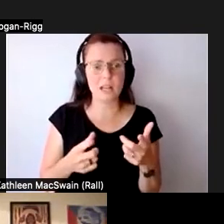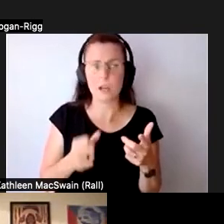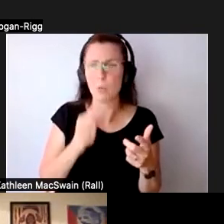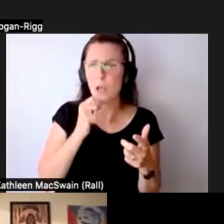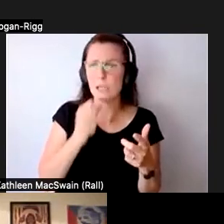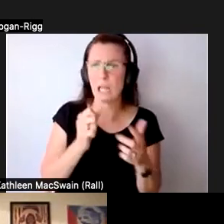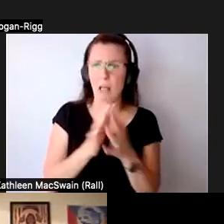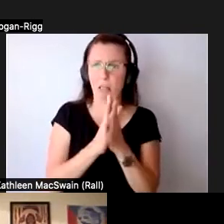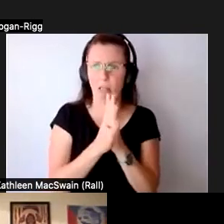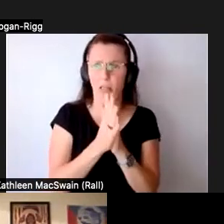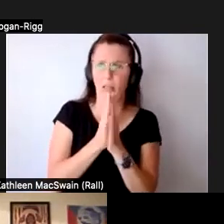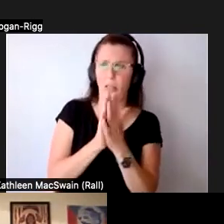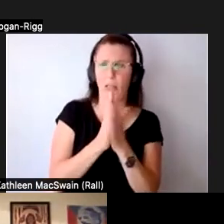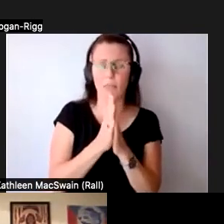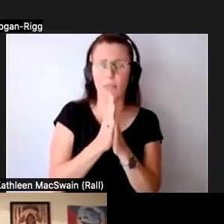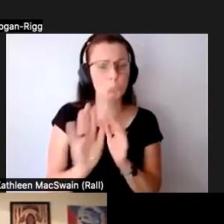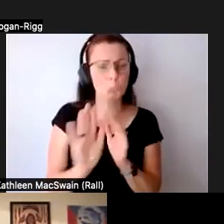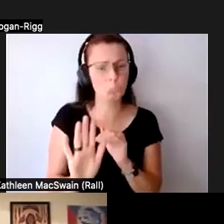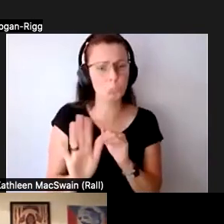it was very.